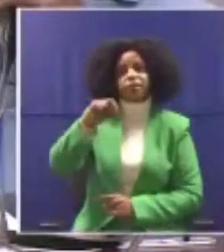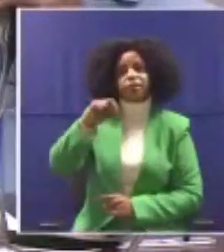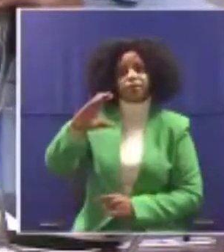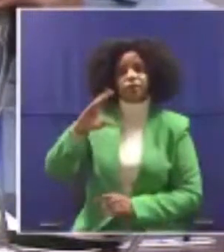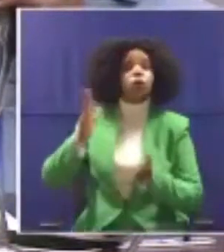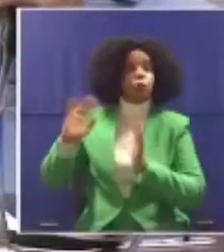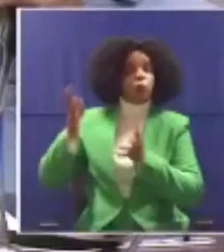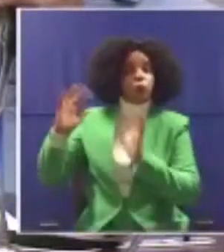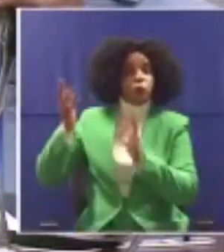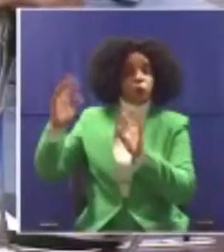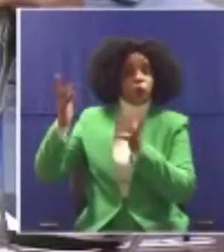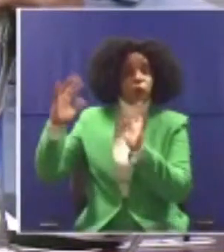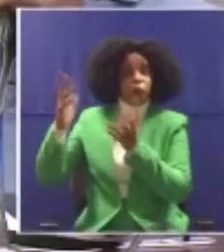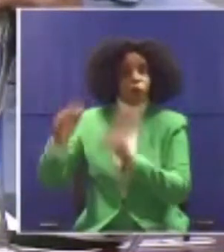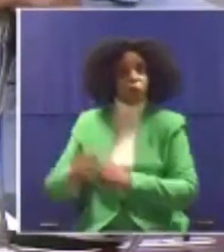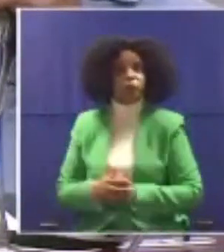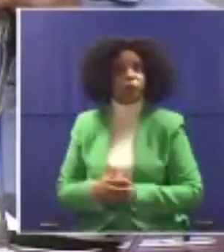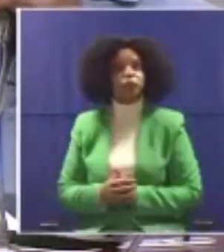Yeah.